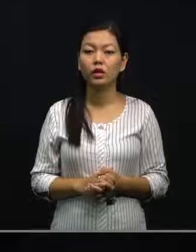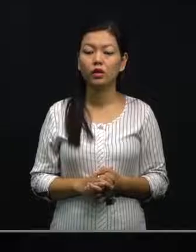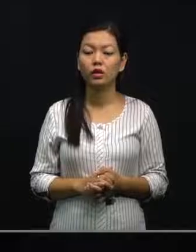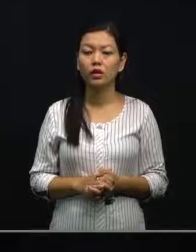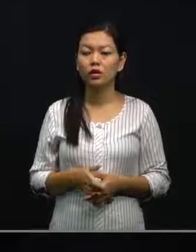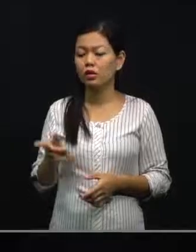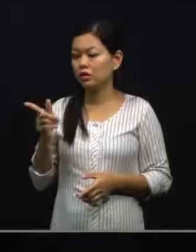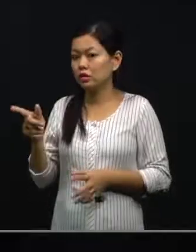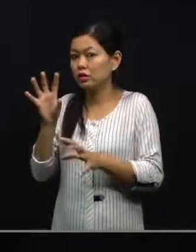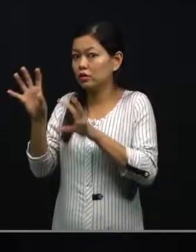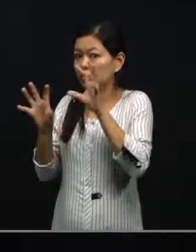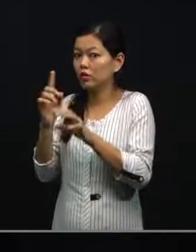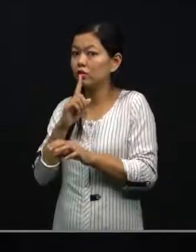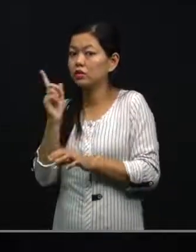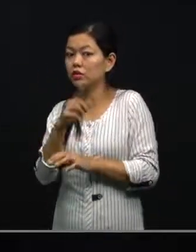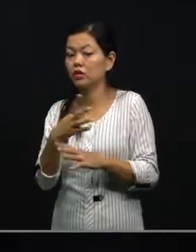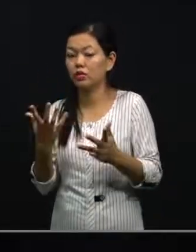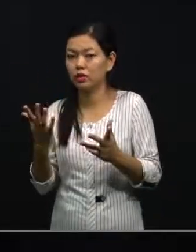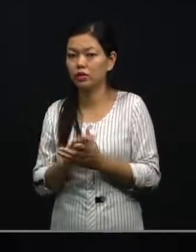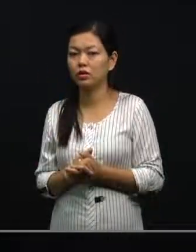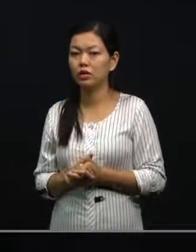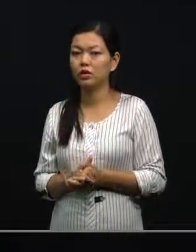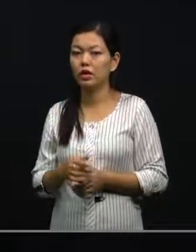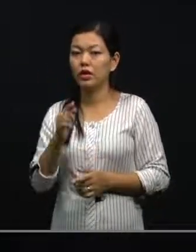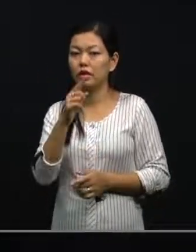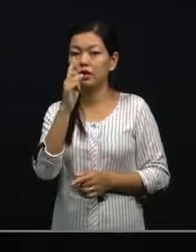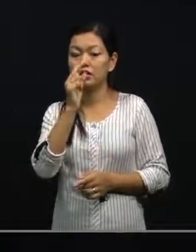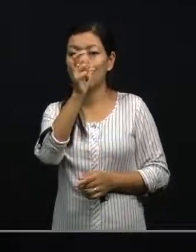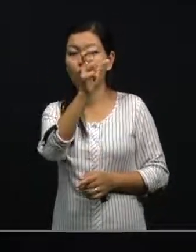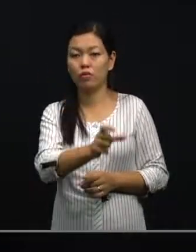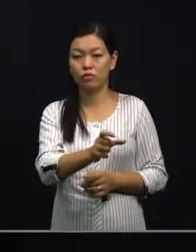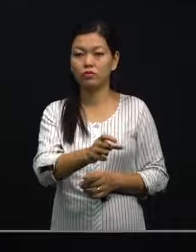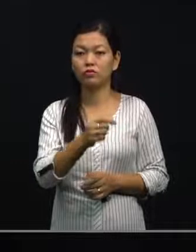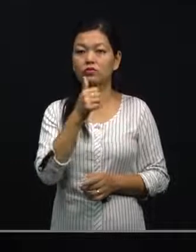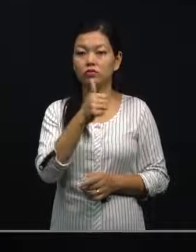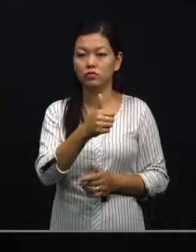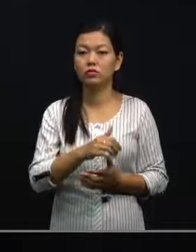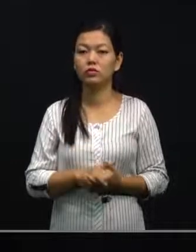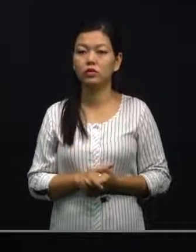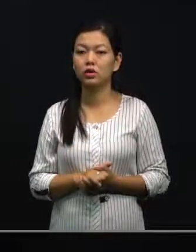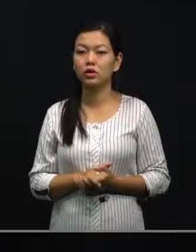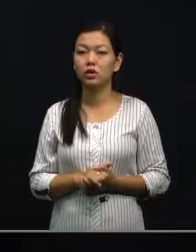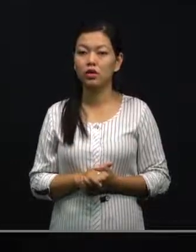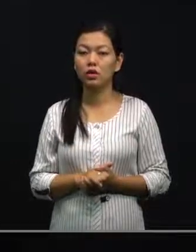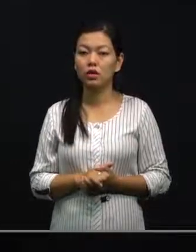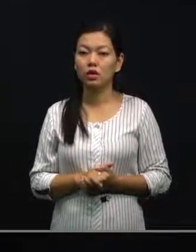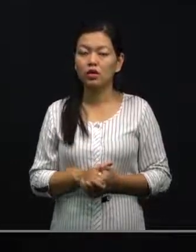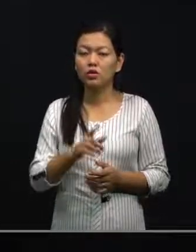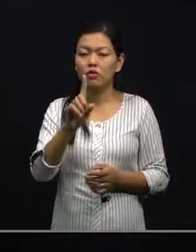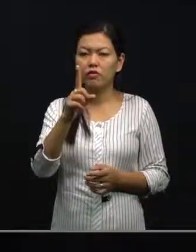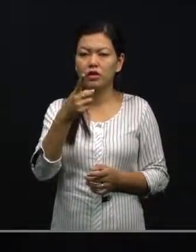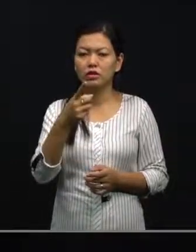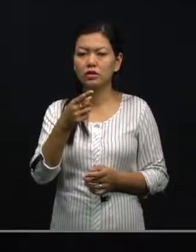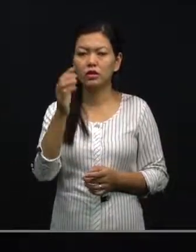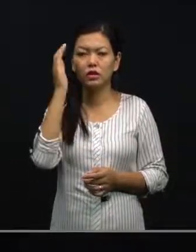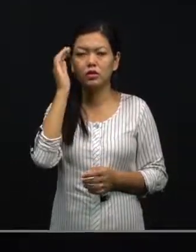grossly materialistic, that Mrs. Otis is grossly materialistic, and that's why he wanted to terrorize Mrs. Otis more. So